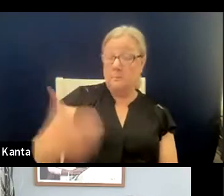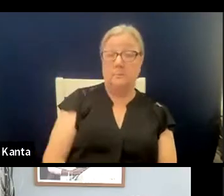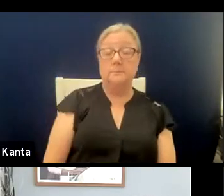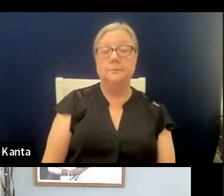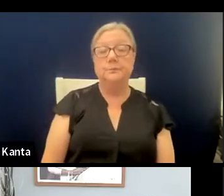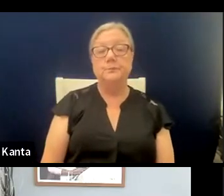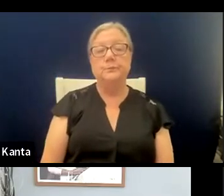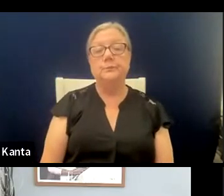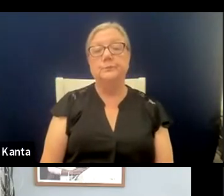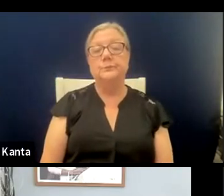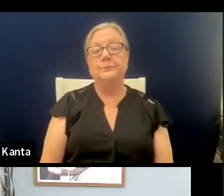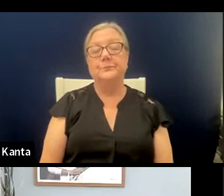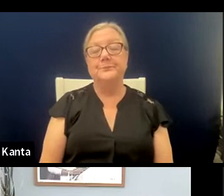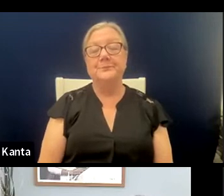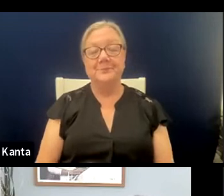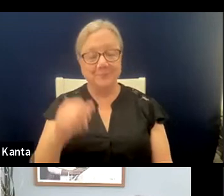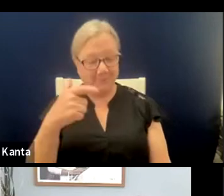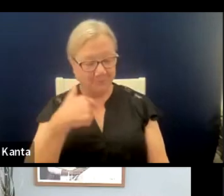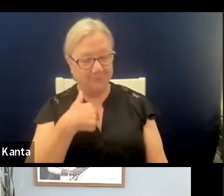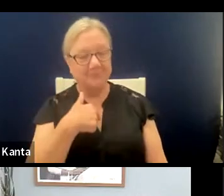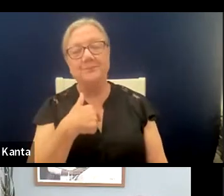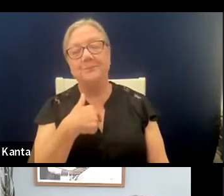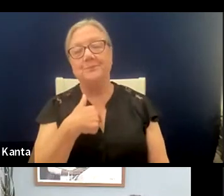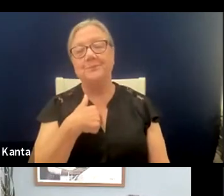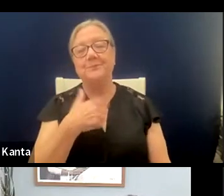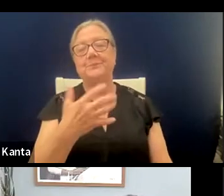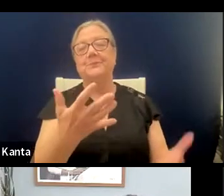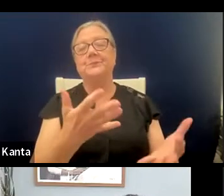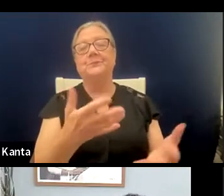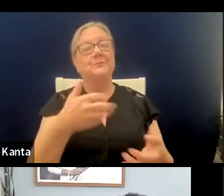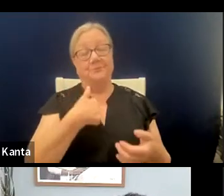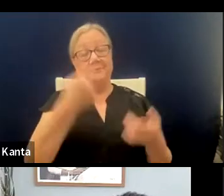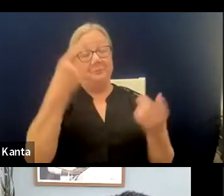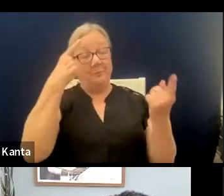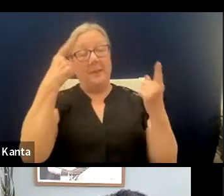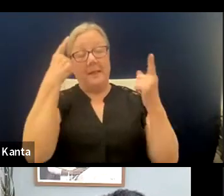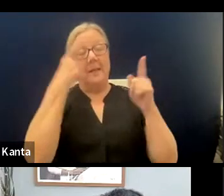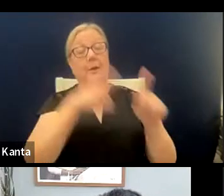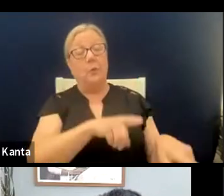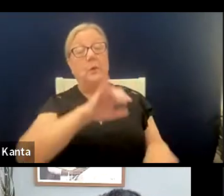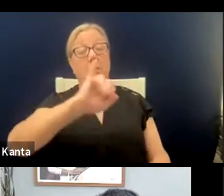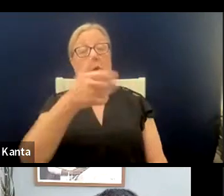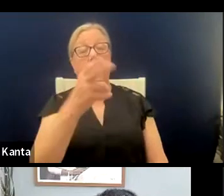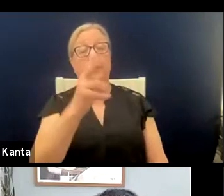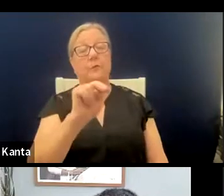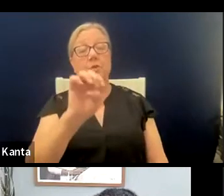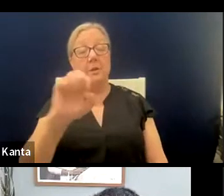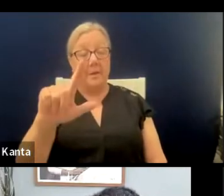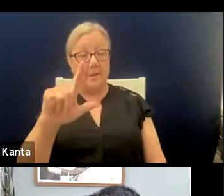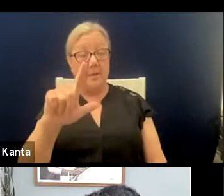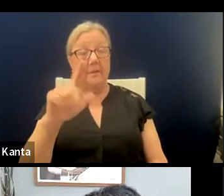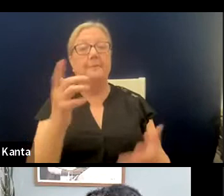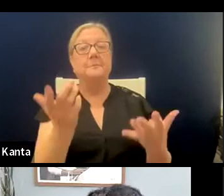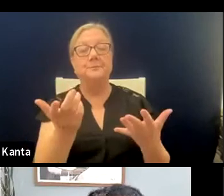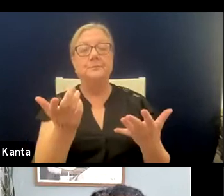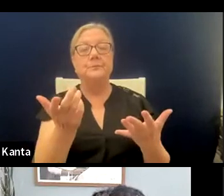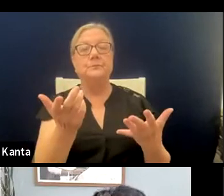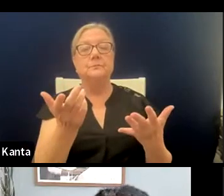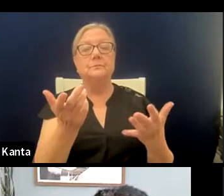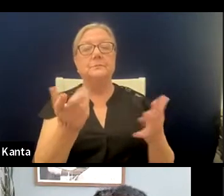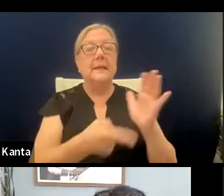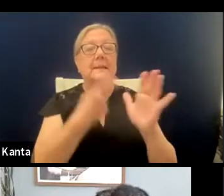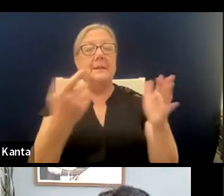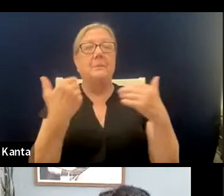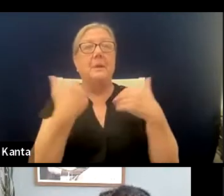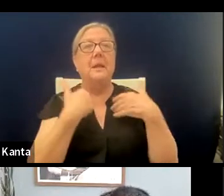I just wanted to kind of affirm what Janelle was saying. I think there's those internal spaces where